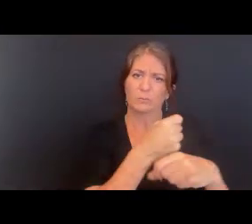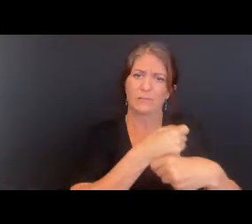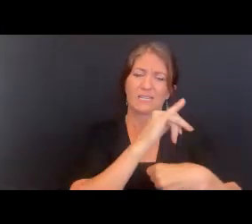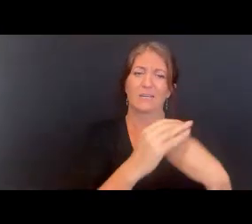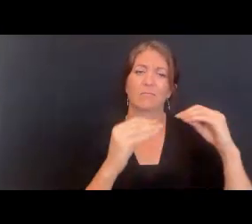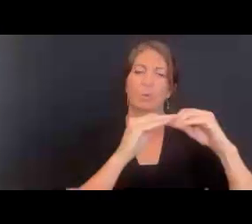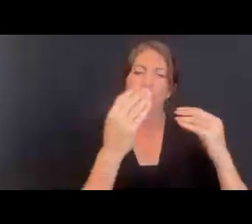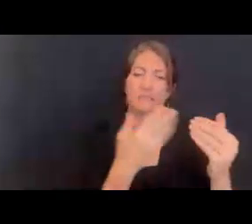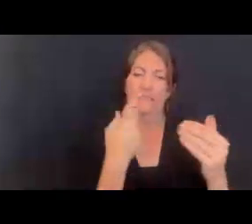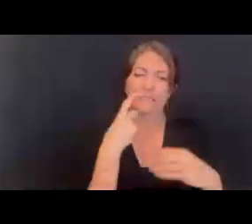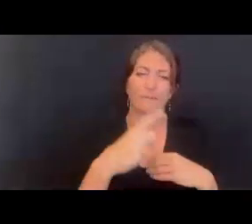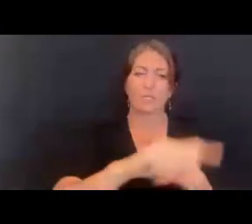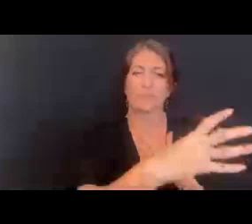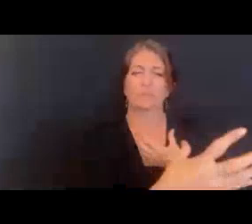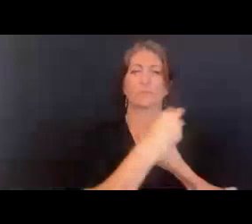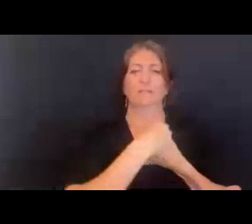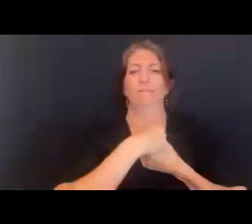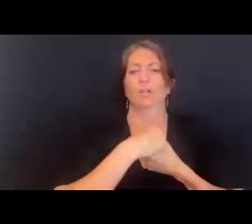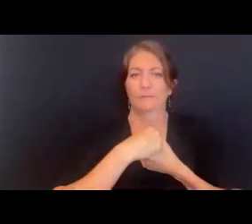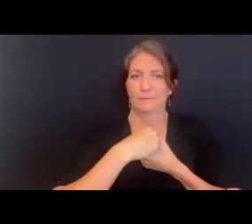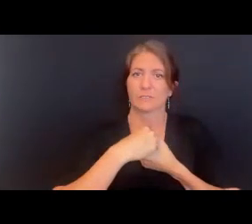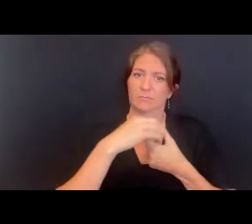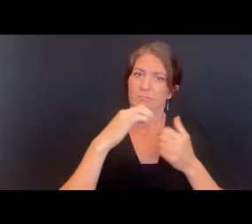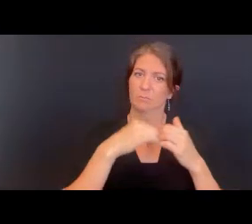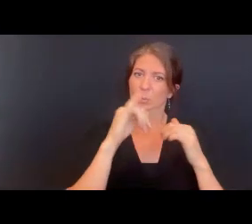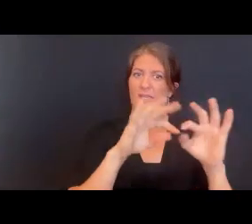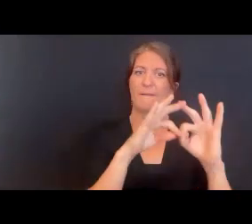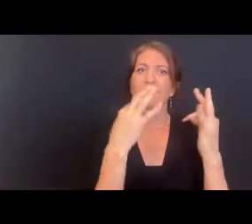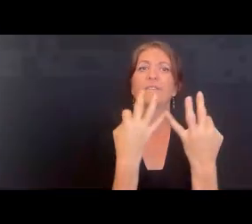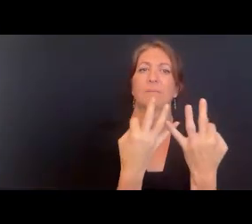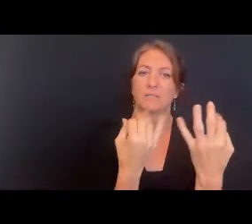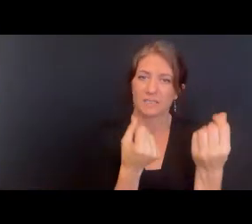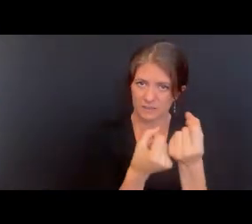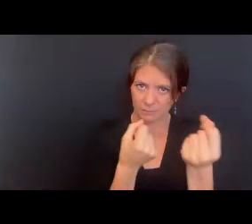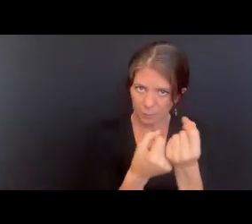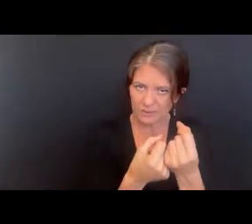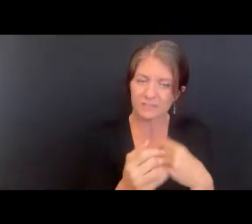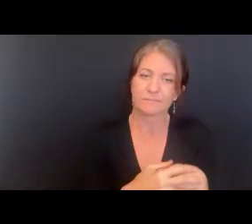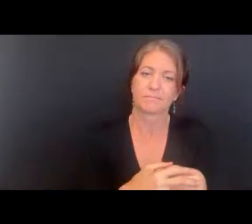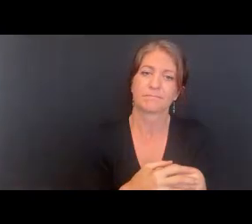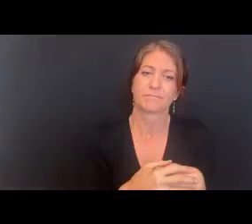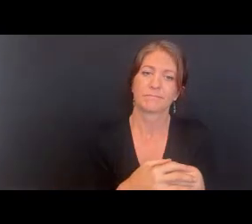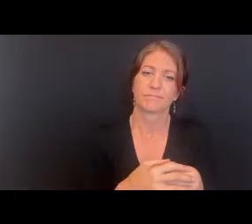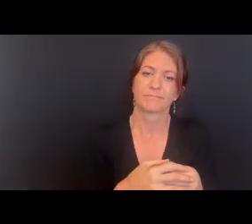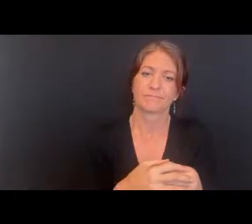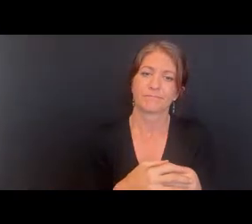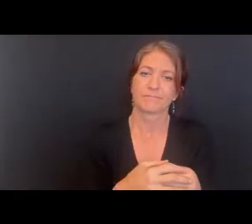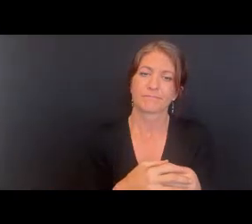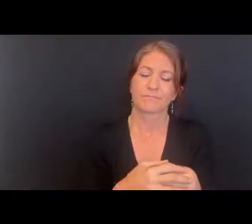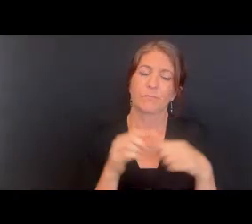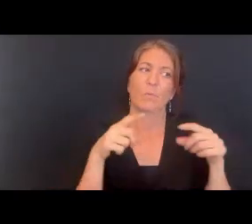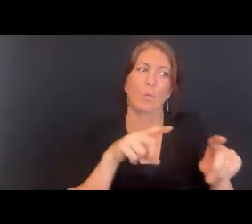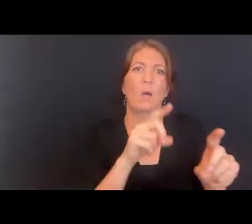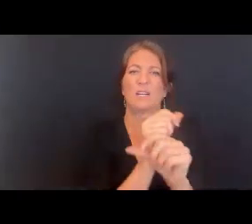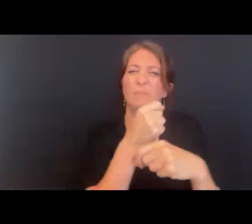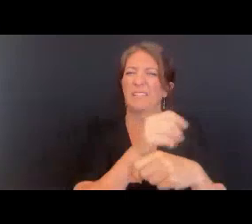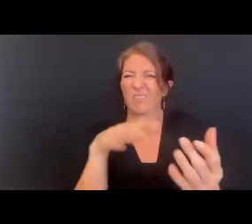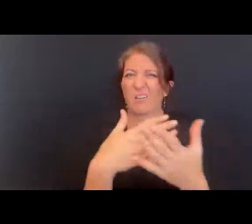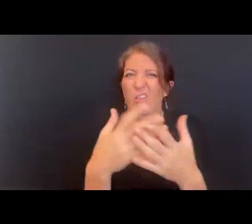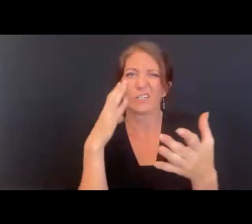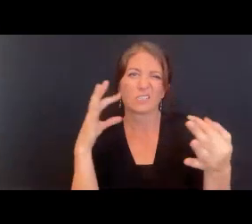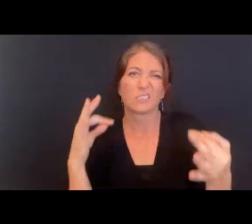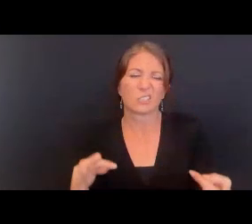to be able to have that family, that caregiving network around them as they make their decisions. Next slide,